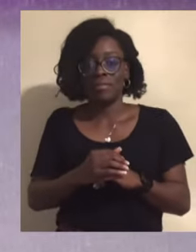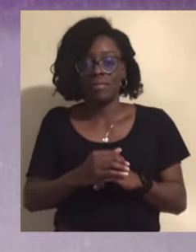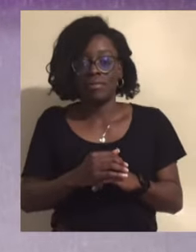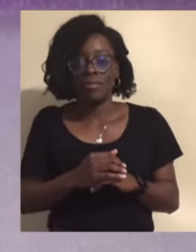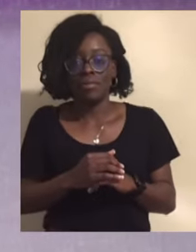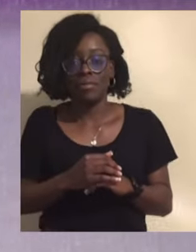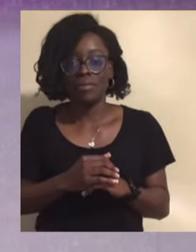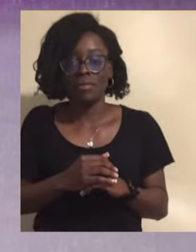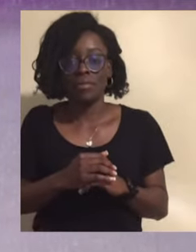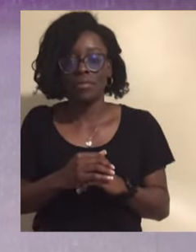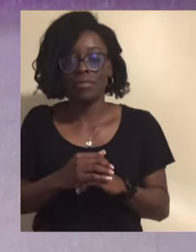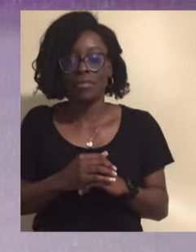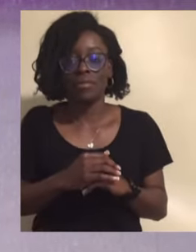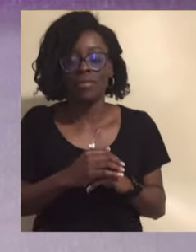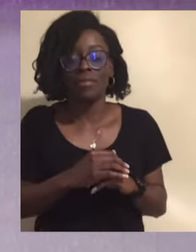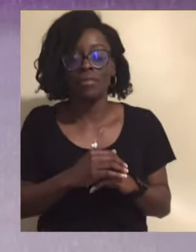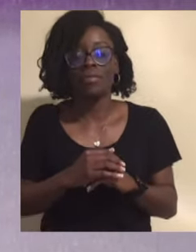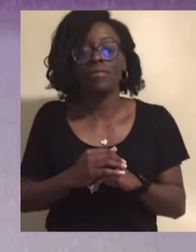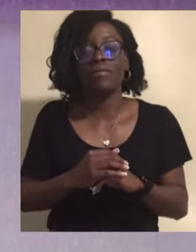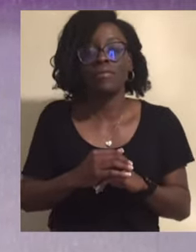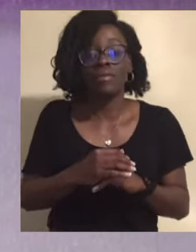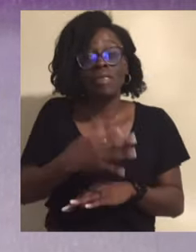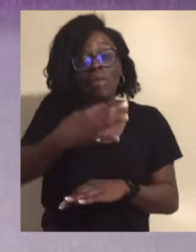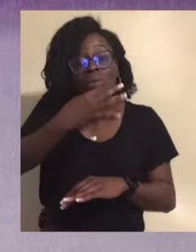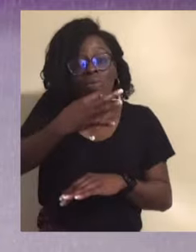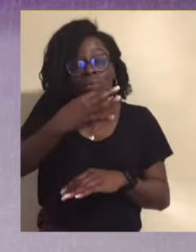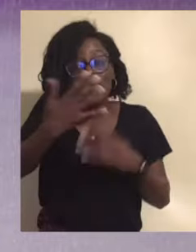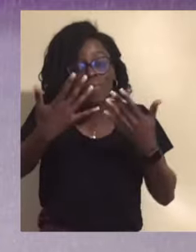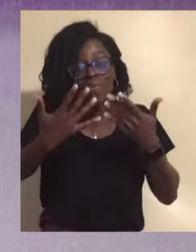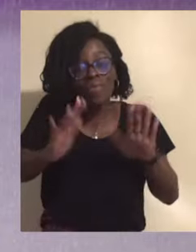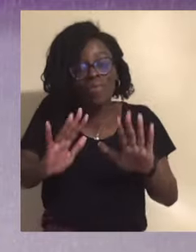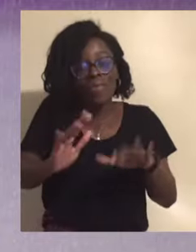I'm almost done. I ain't gonna be before you long today.